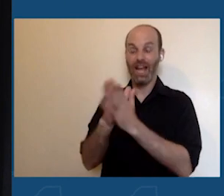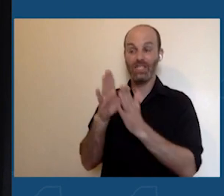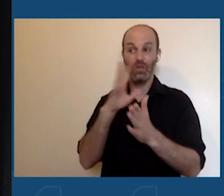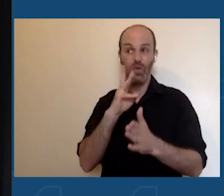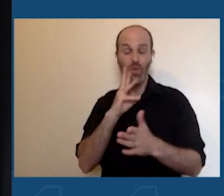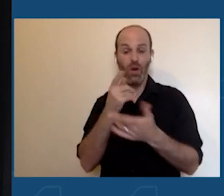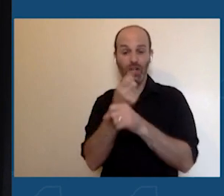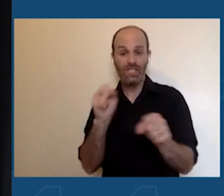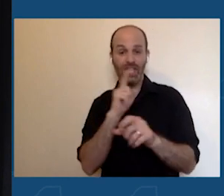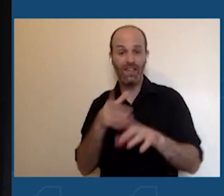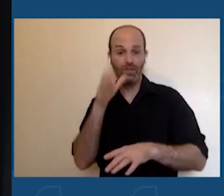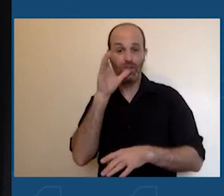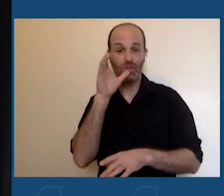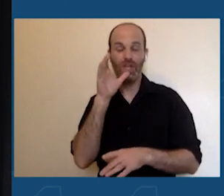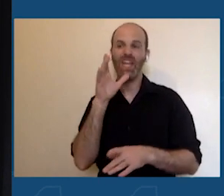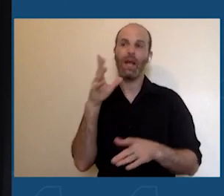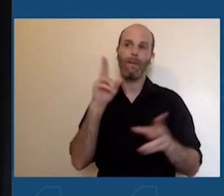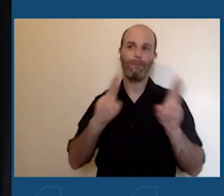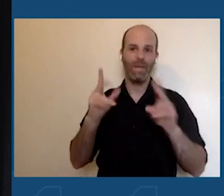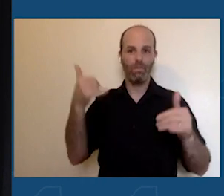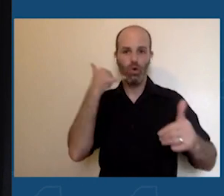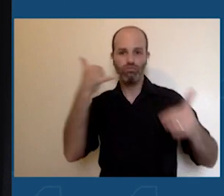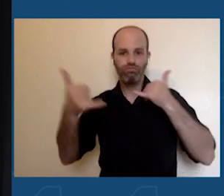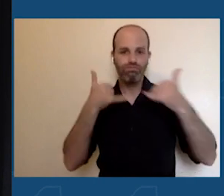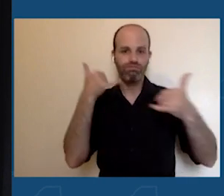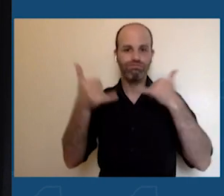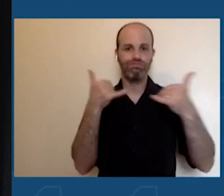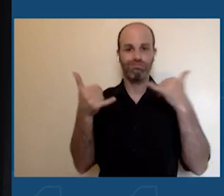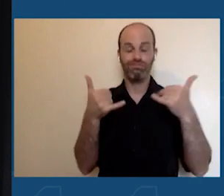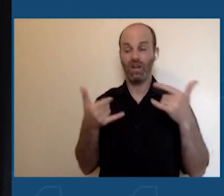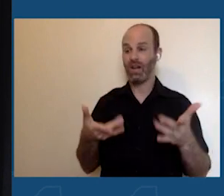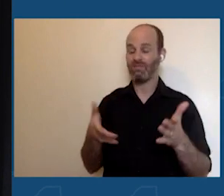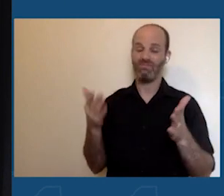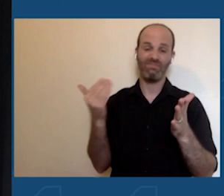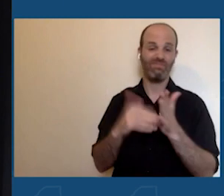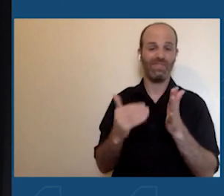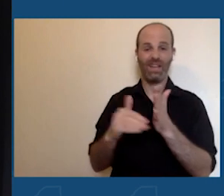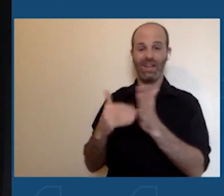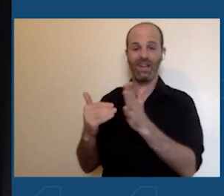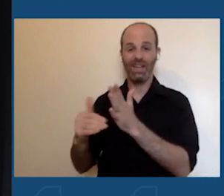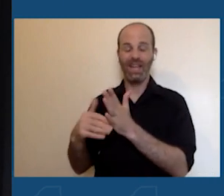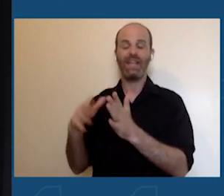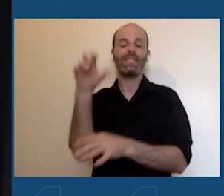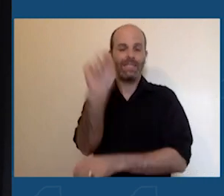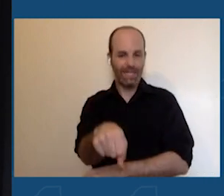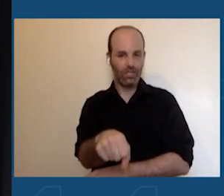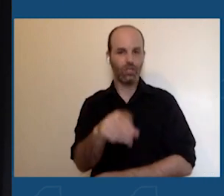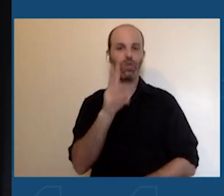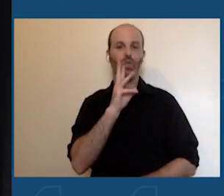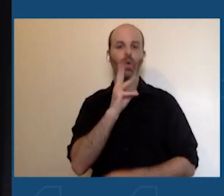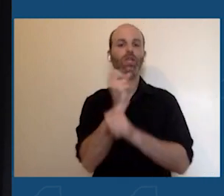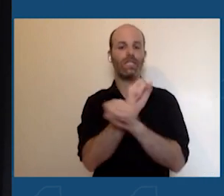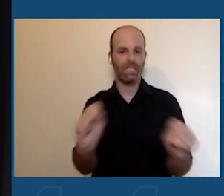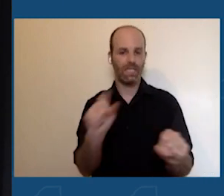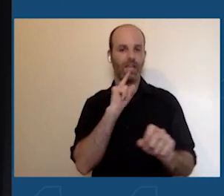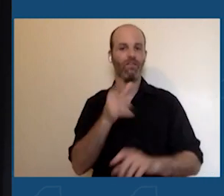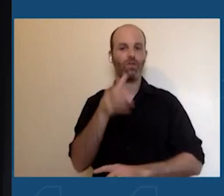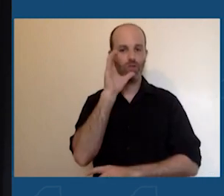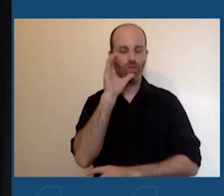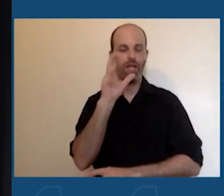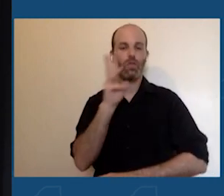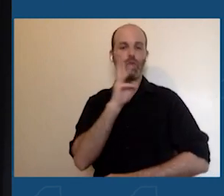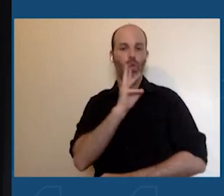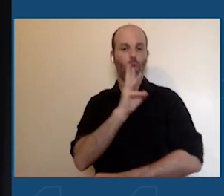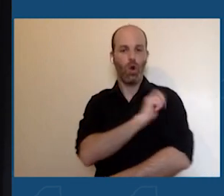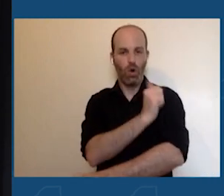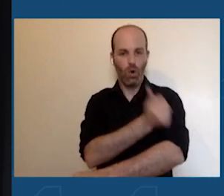calls from residents and customers all the time. Certainly, the water is safe to drink, right? The Water Authority meets or exceeds